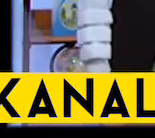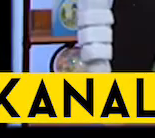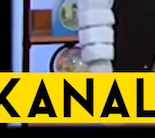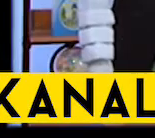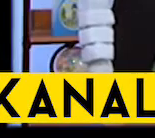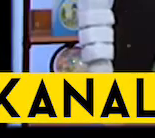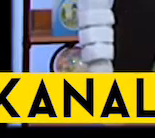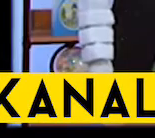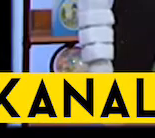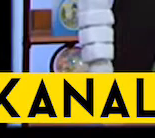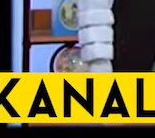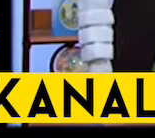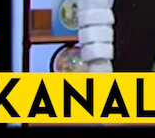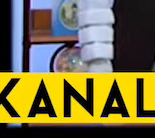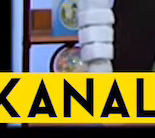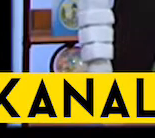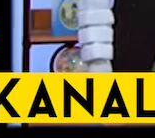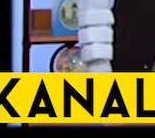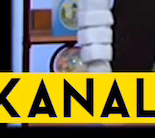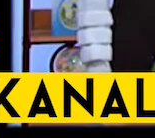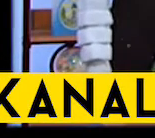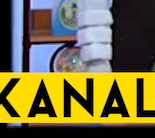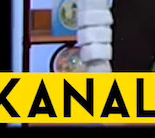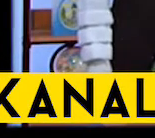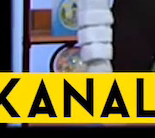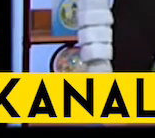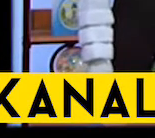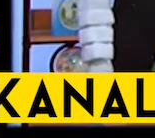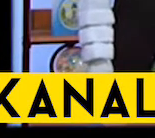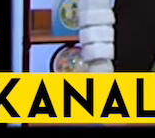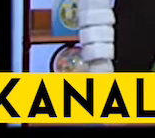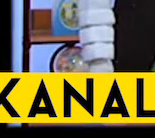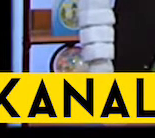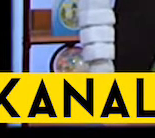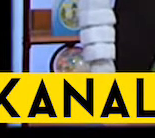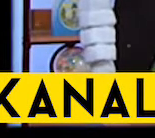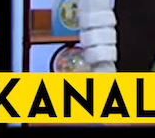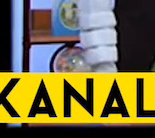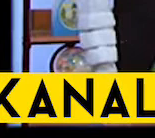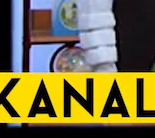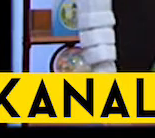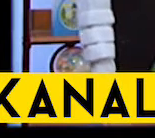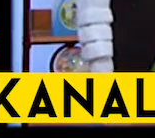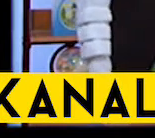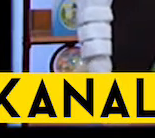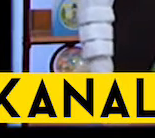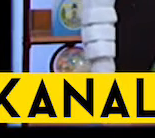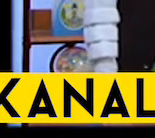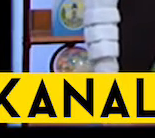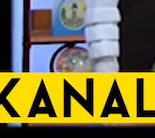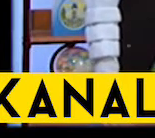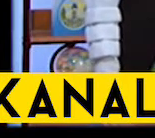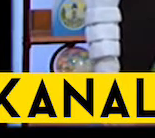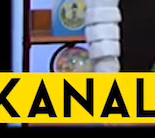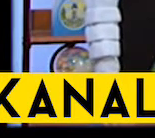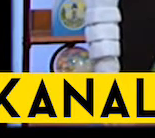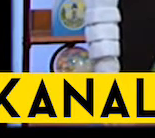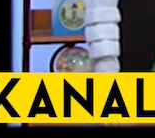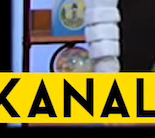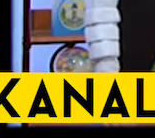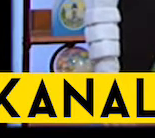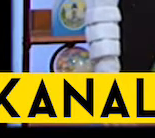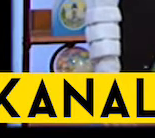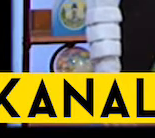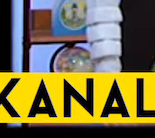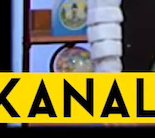Good time of the day, my dear pupils of the 11th grade, and welcome back to the English lesson. I hope that you are ready to start the lesson. If